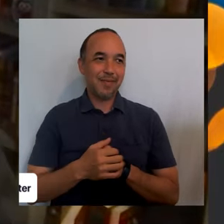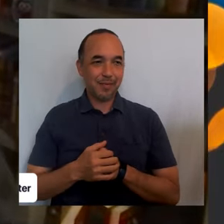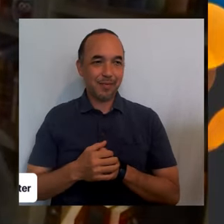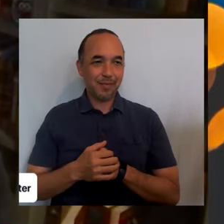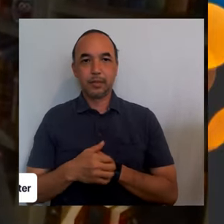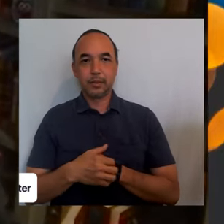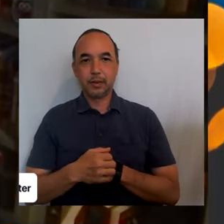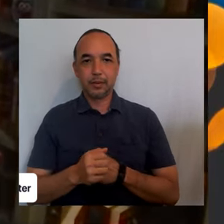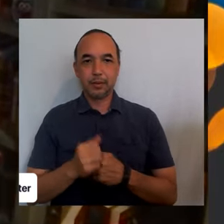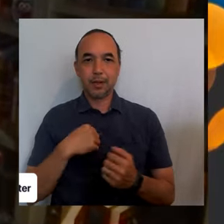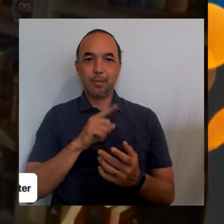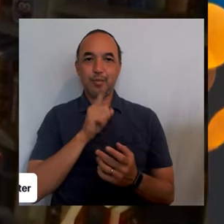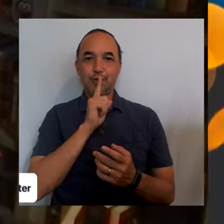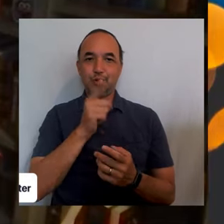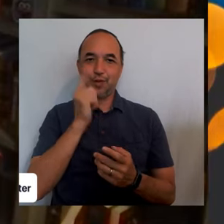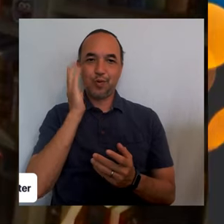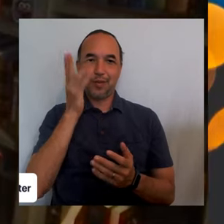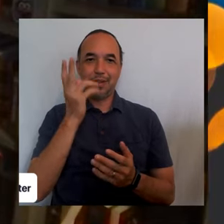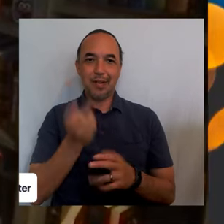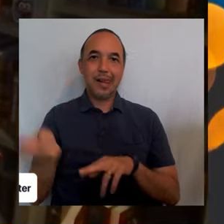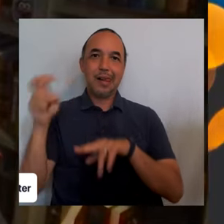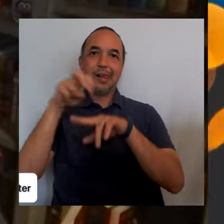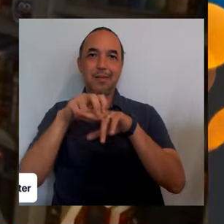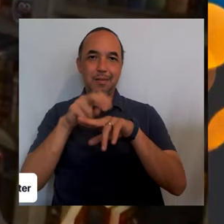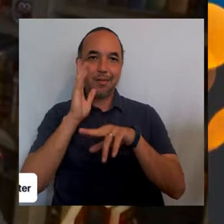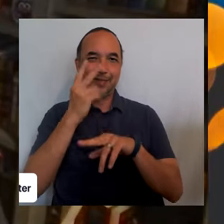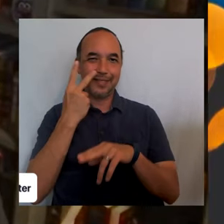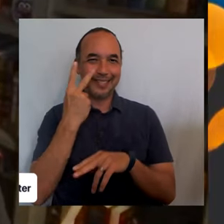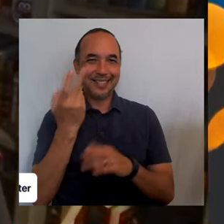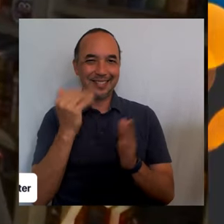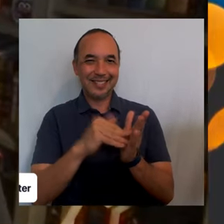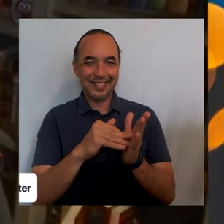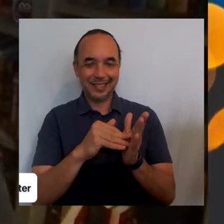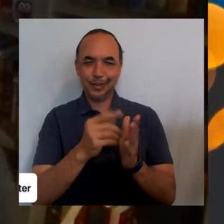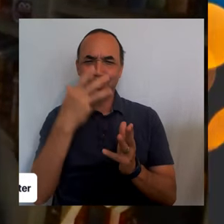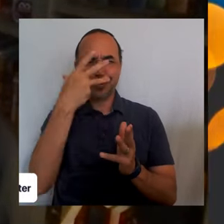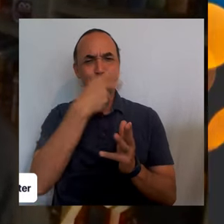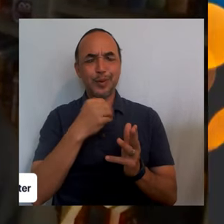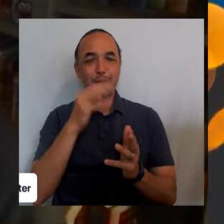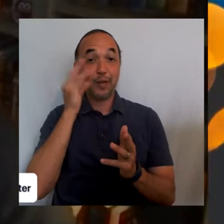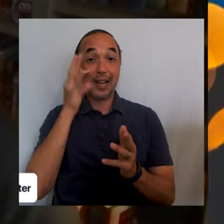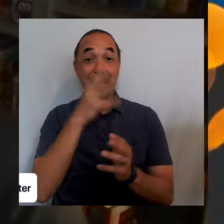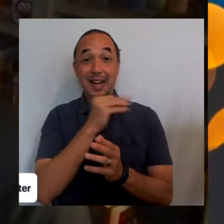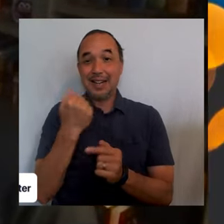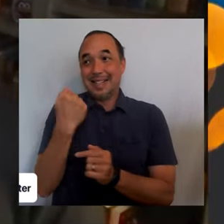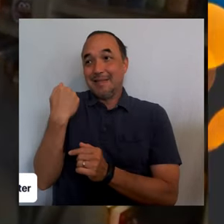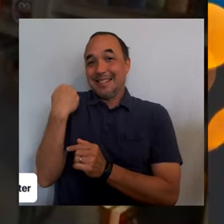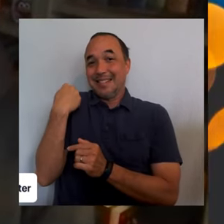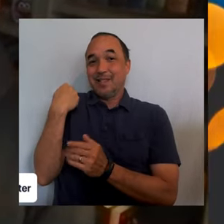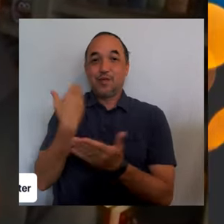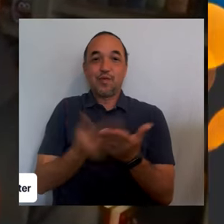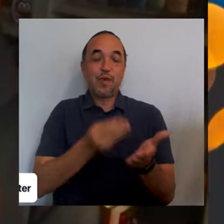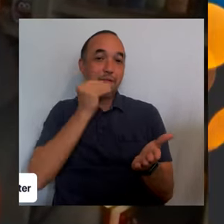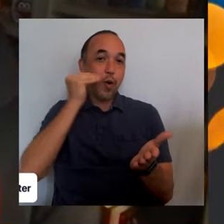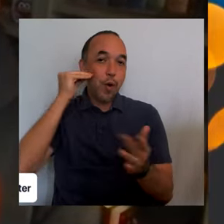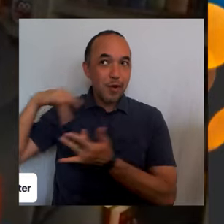her self known again. She's quite beautiful. And I just got back from a trip.